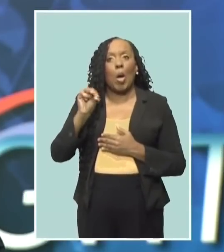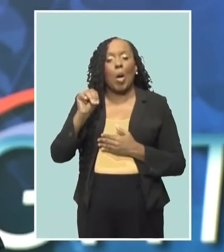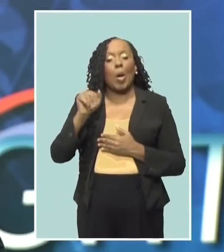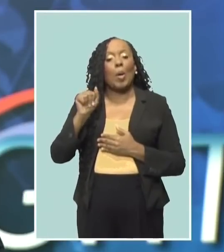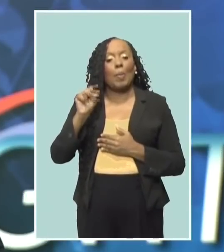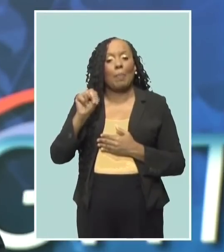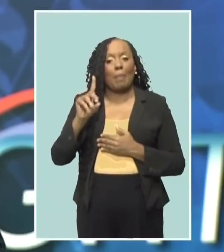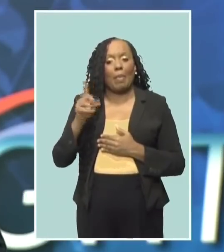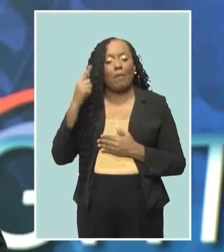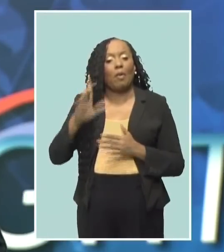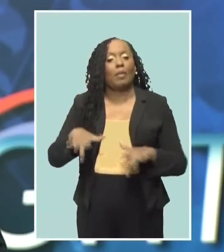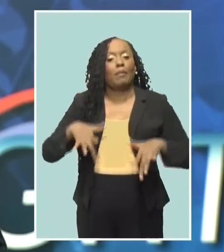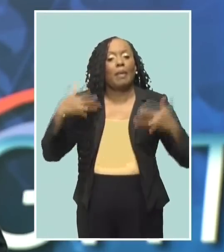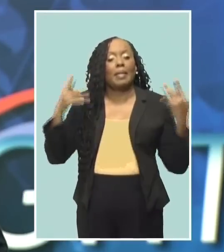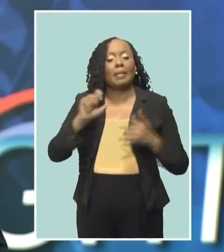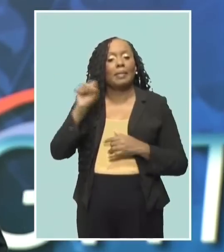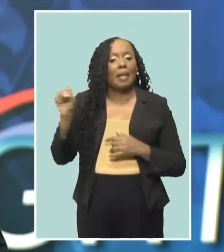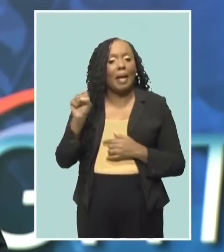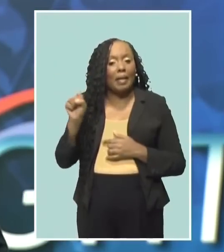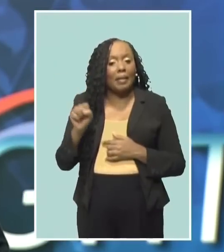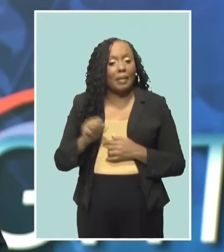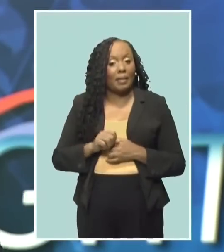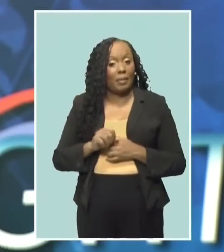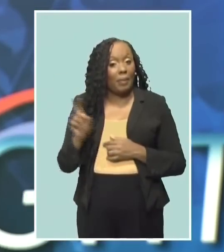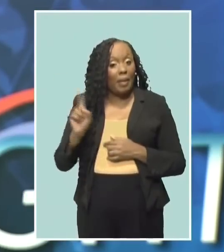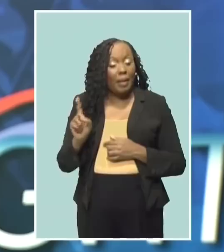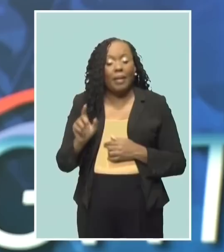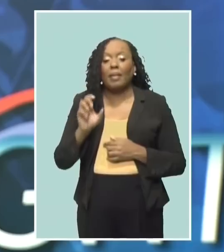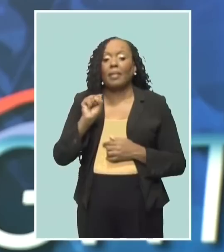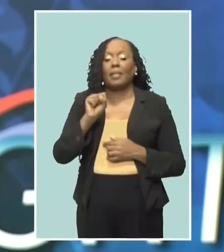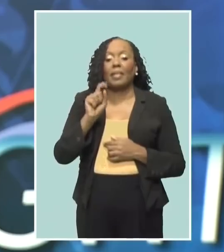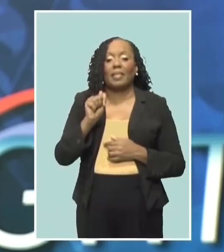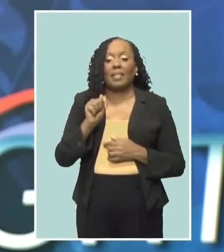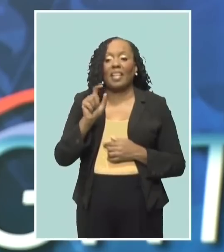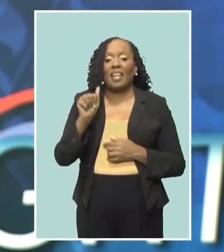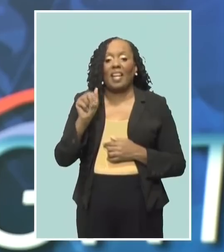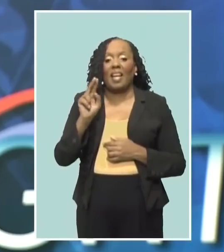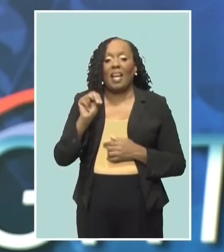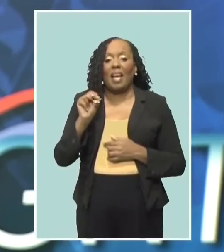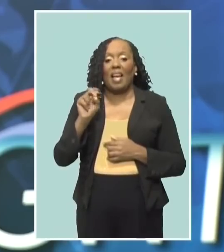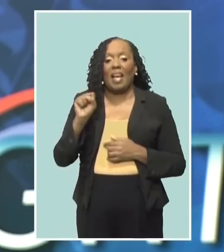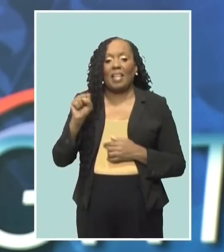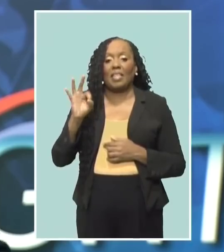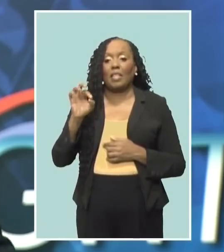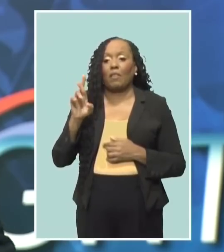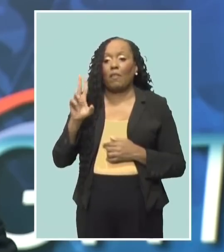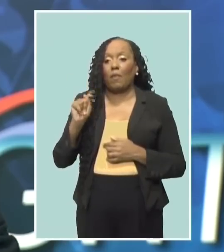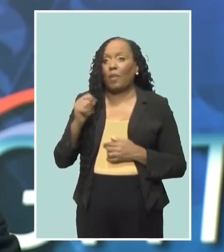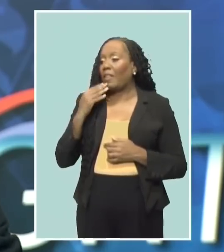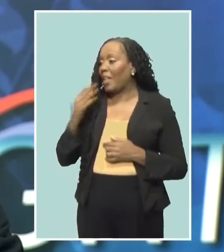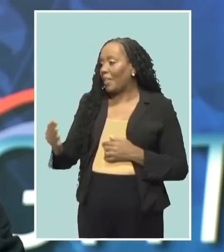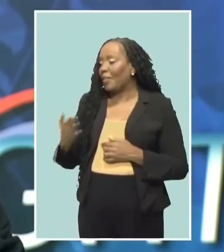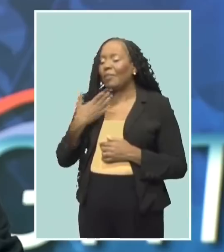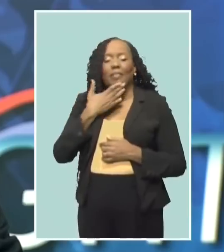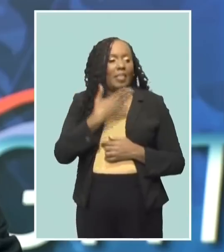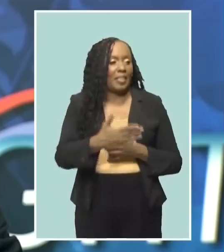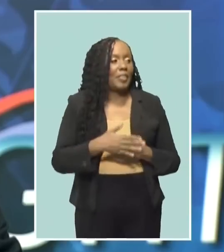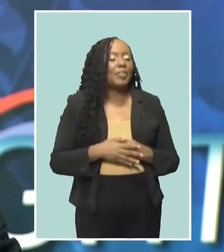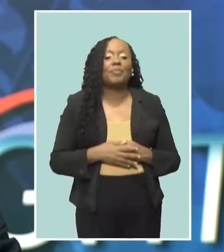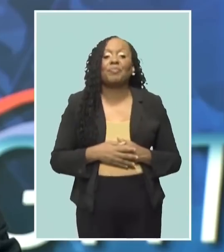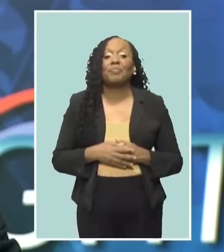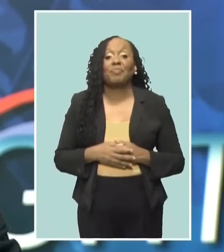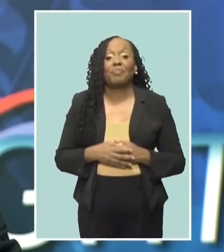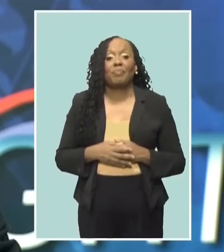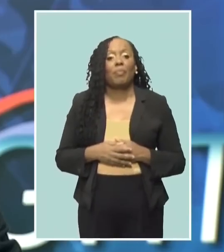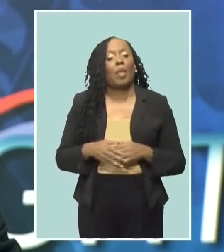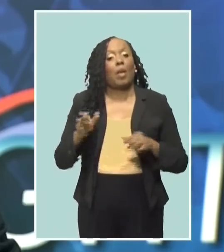on Saturday at the St. Anne's Fort. We encourage all of you to be a part of it. Thank you. Thank you. In other news now, work is ongoing